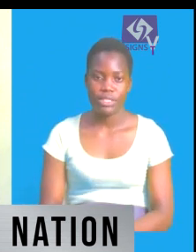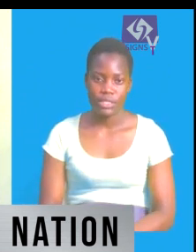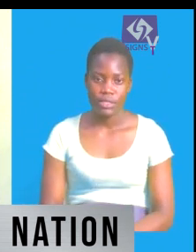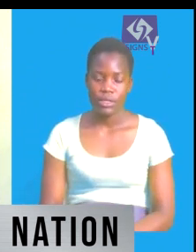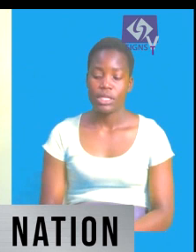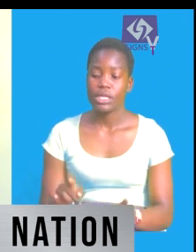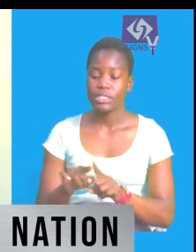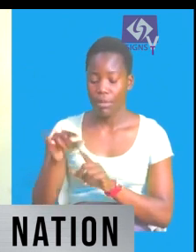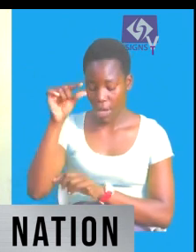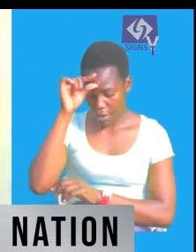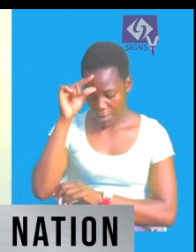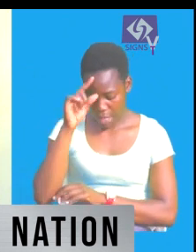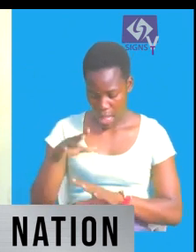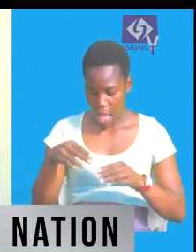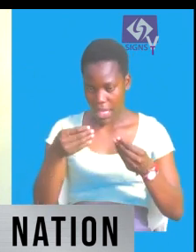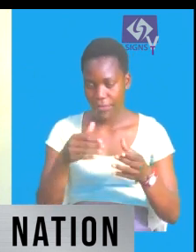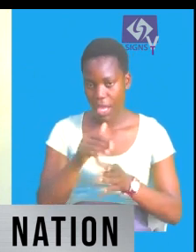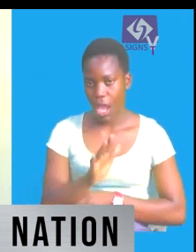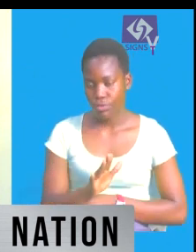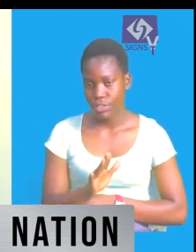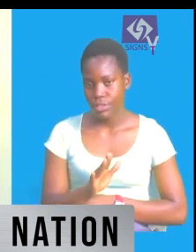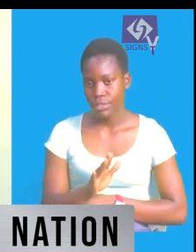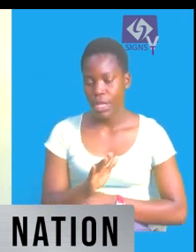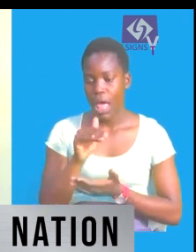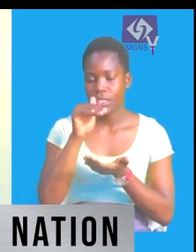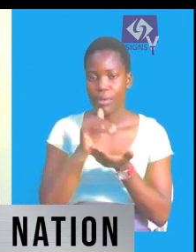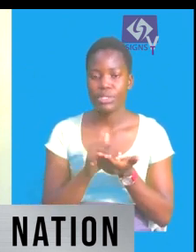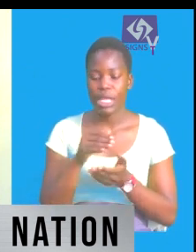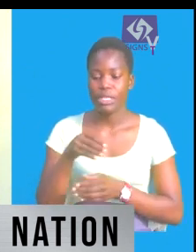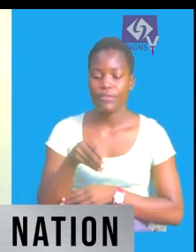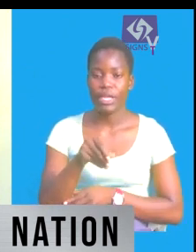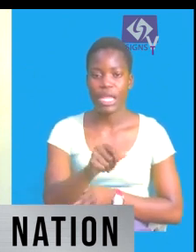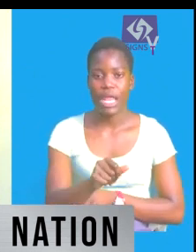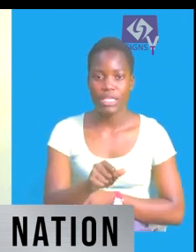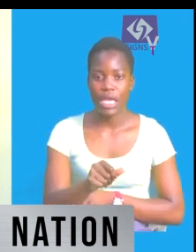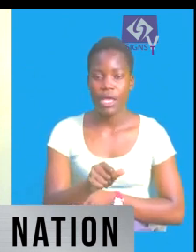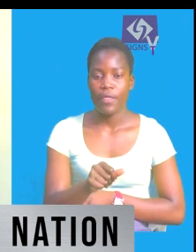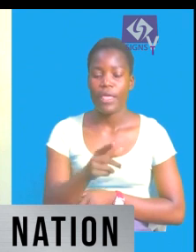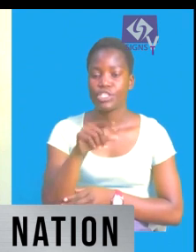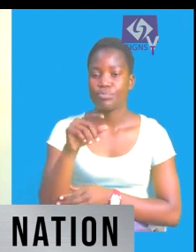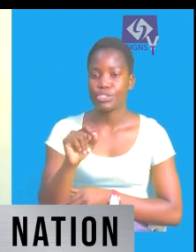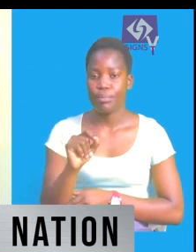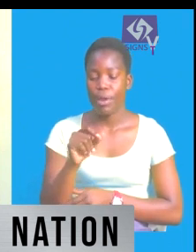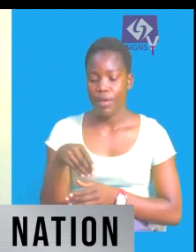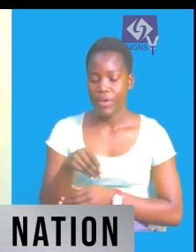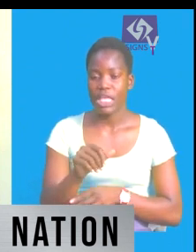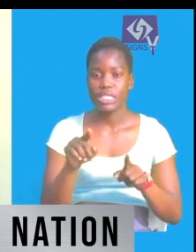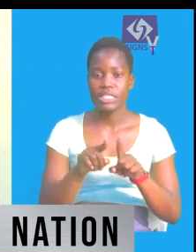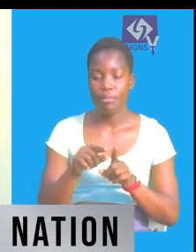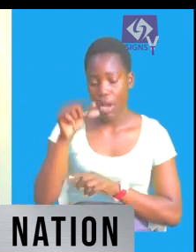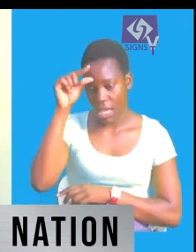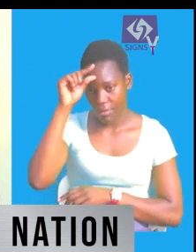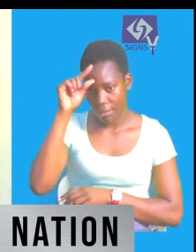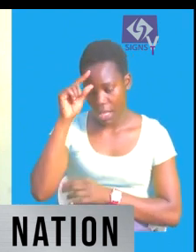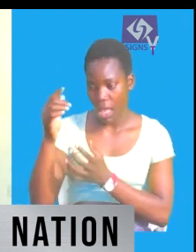The Okay. same government giving out subsidized fertilizer is the same government bringing in maize